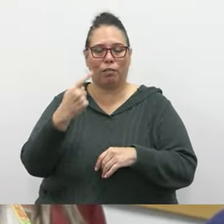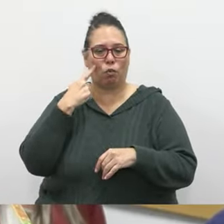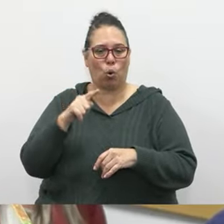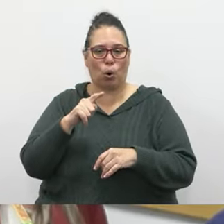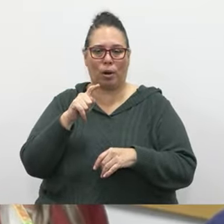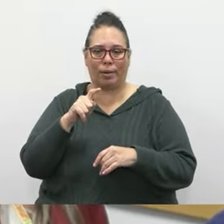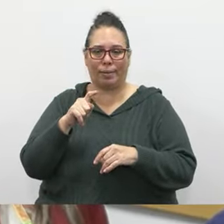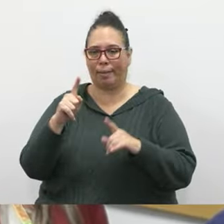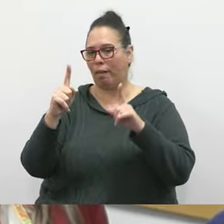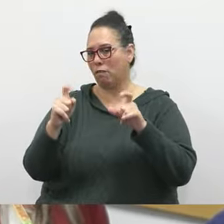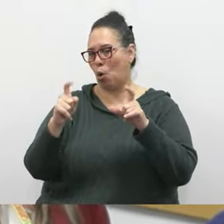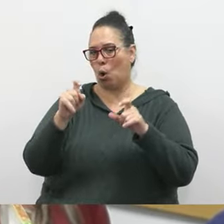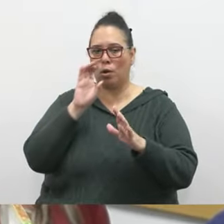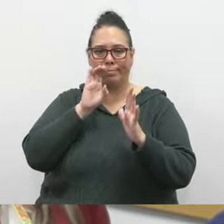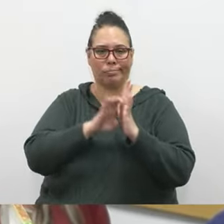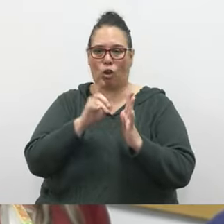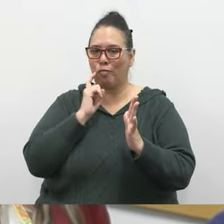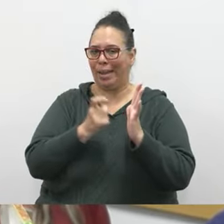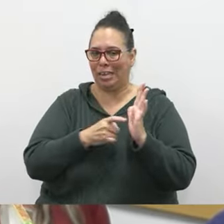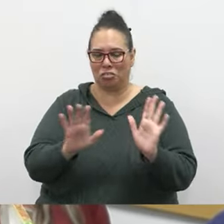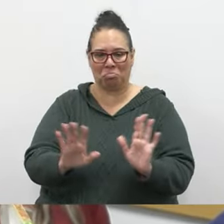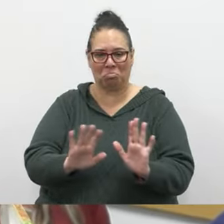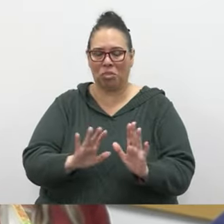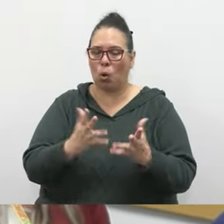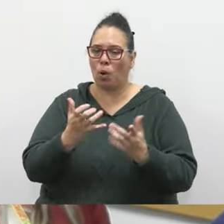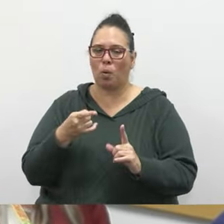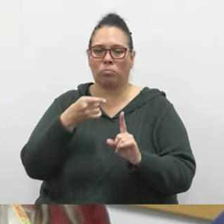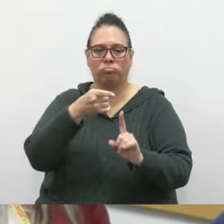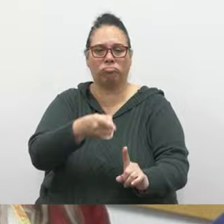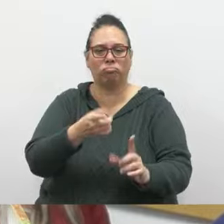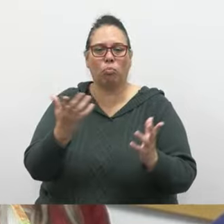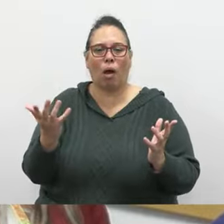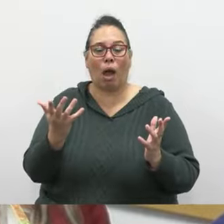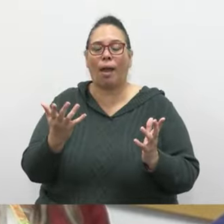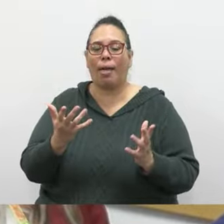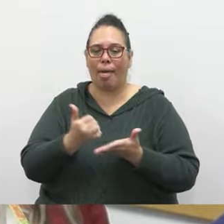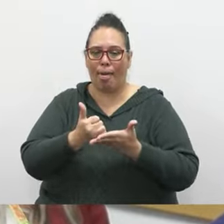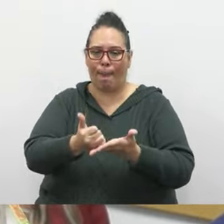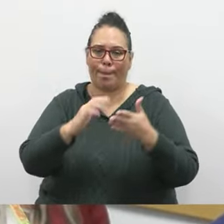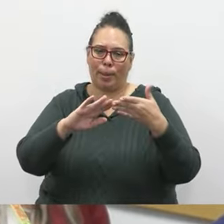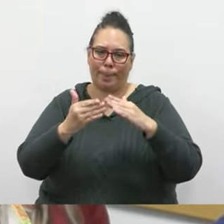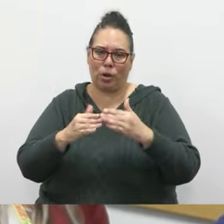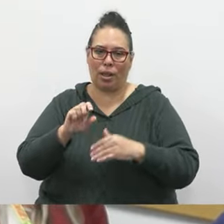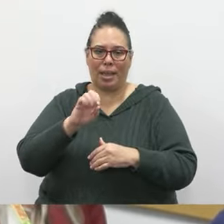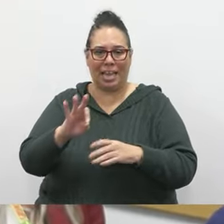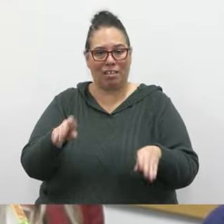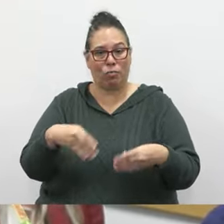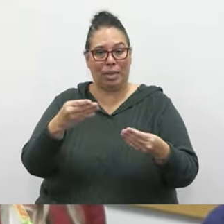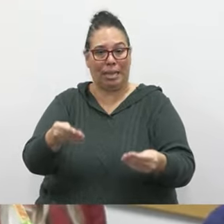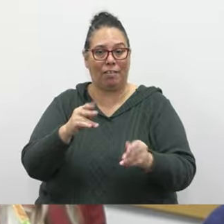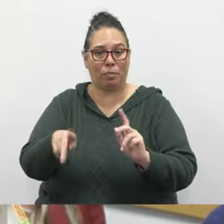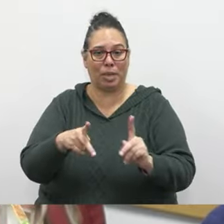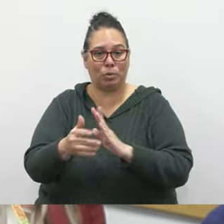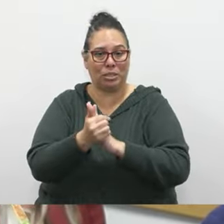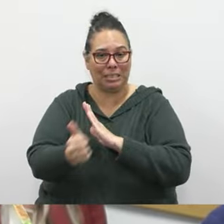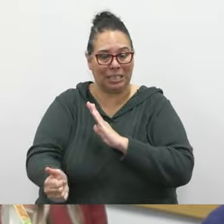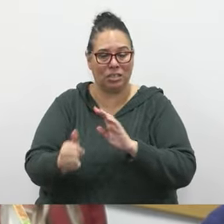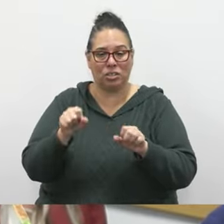don't do it for recognition. We simply aim to help our communities. We know that if we give our people the skills, if we give them